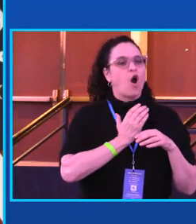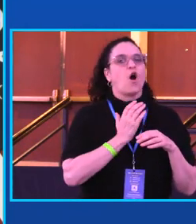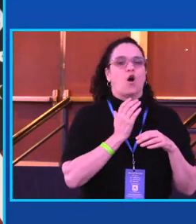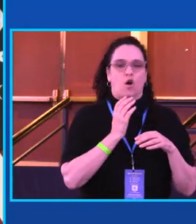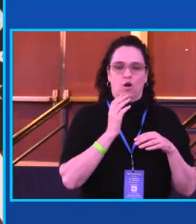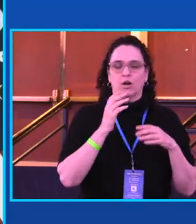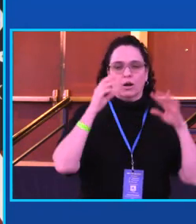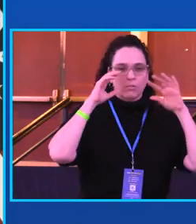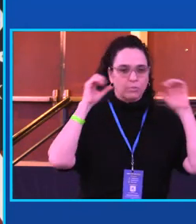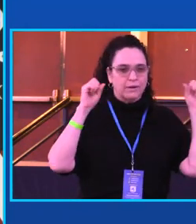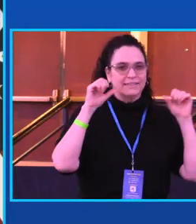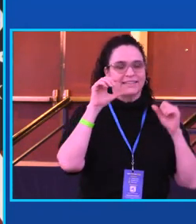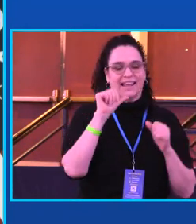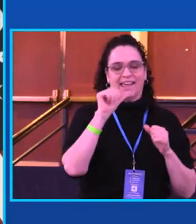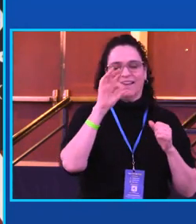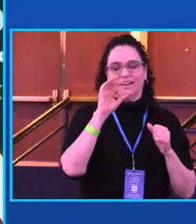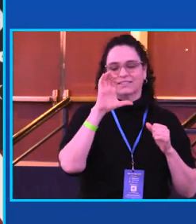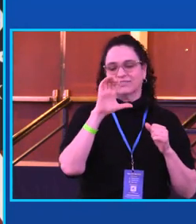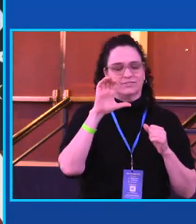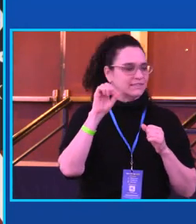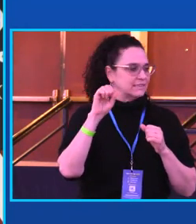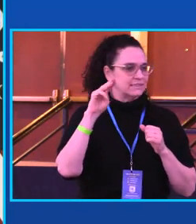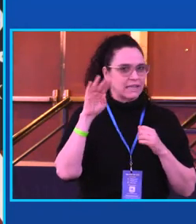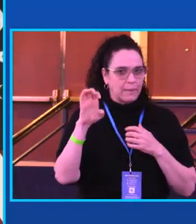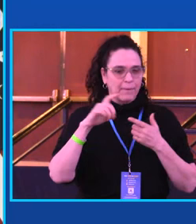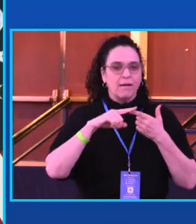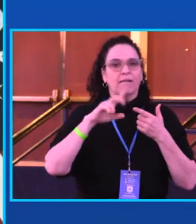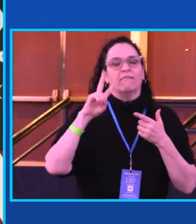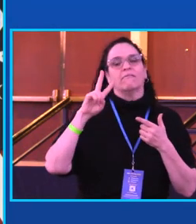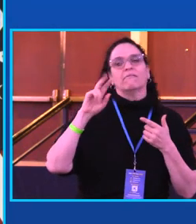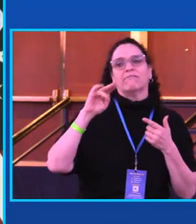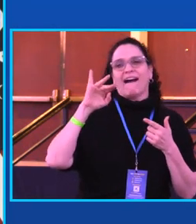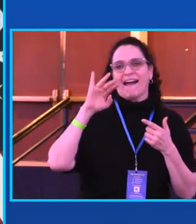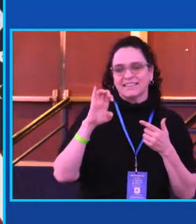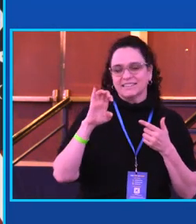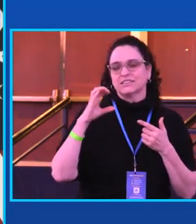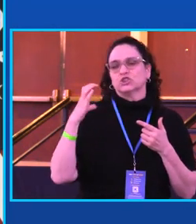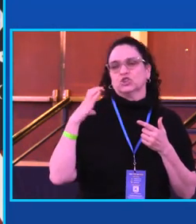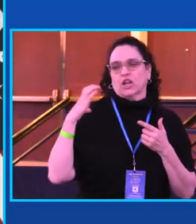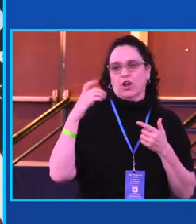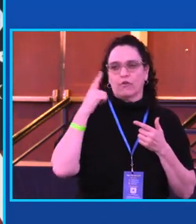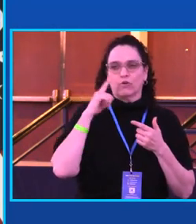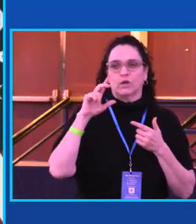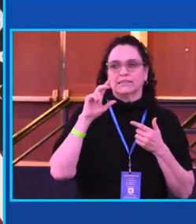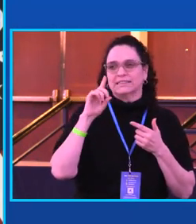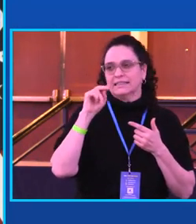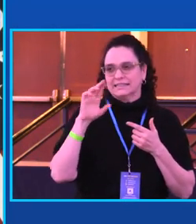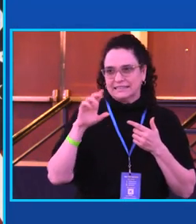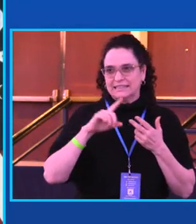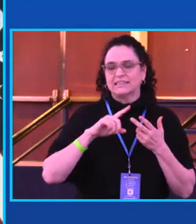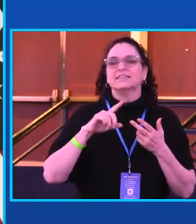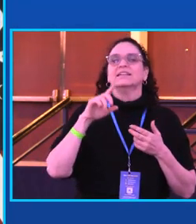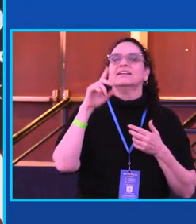the ASDC and vice chair of the DNC, also chair of the Minnesota DFL, Ken Martin.